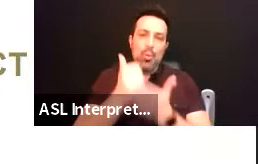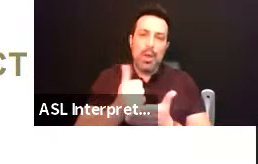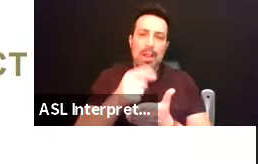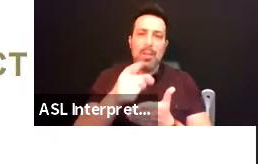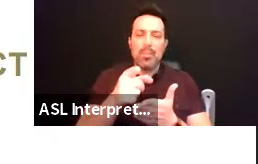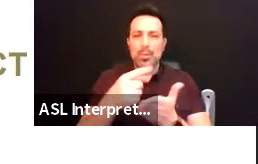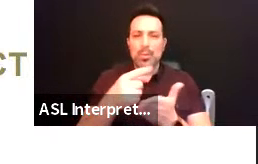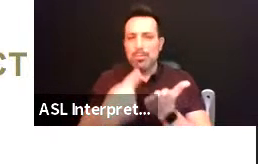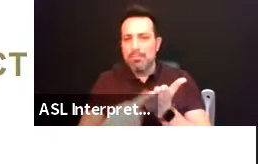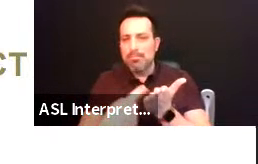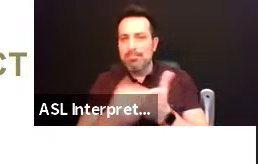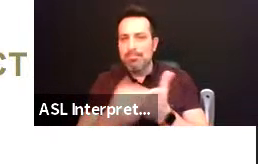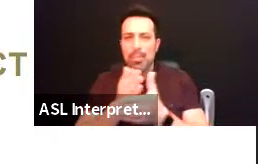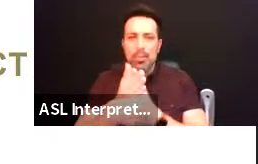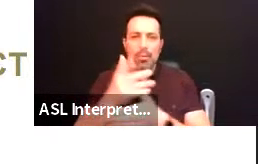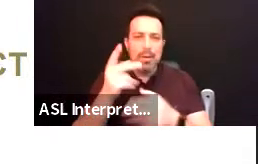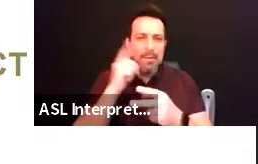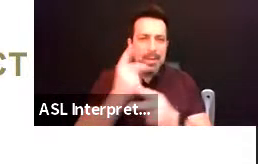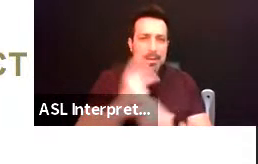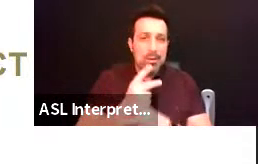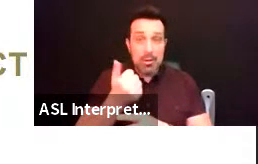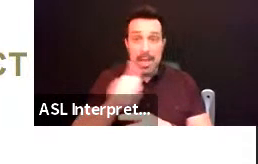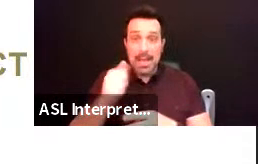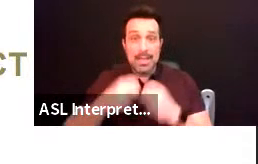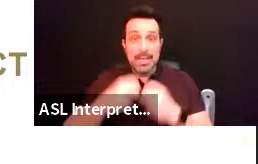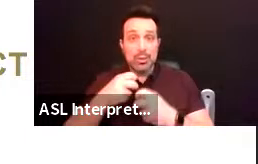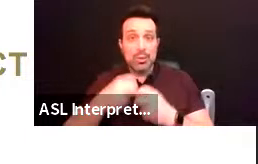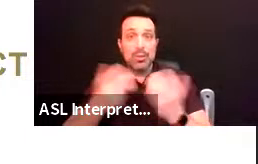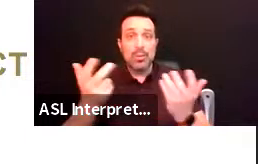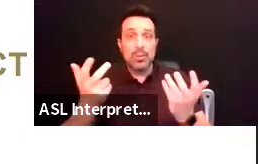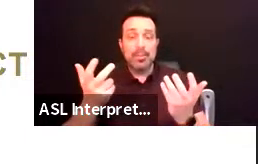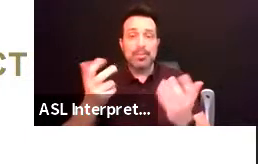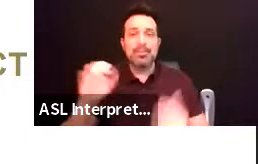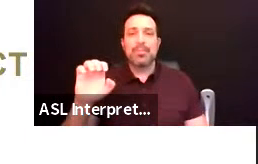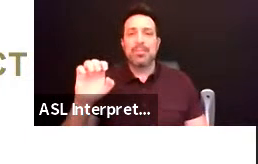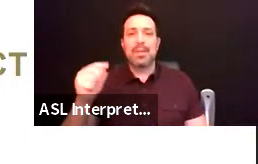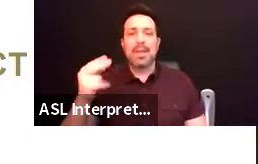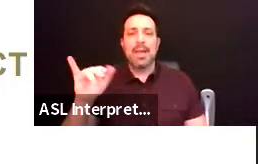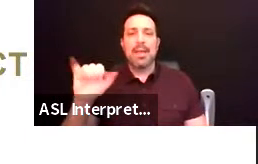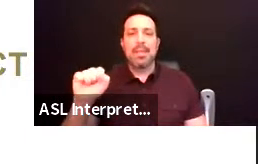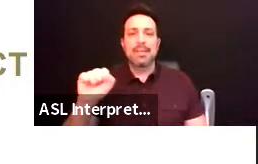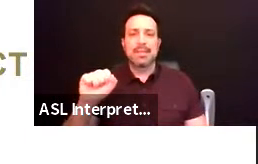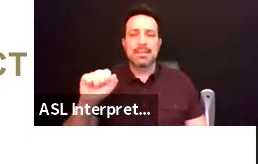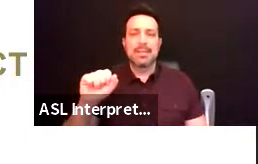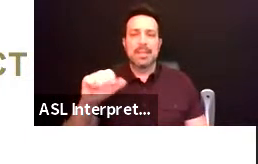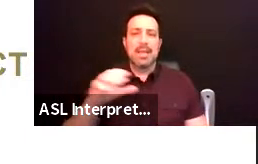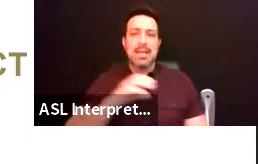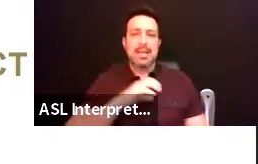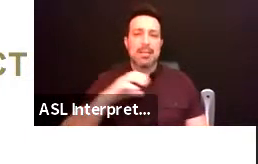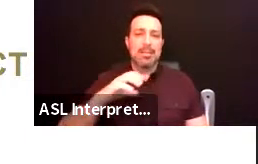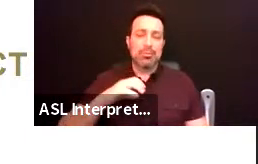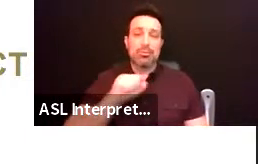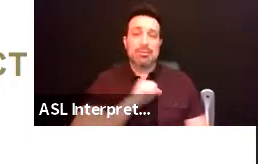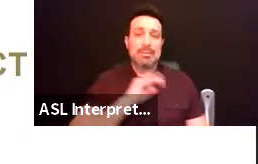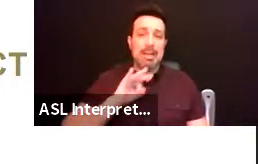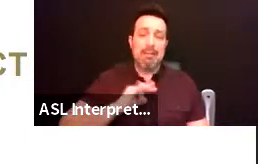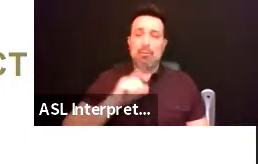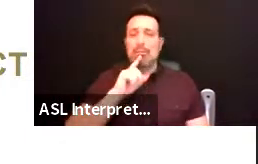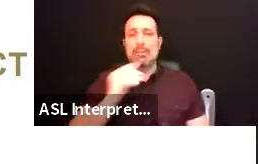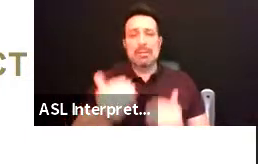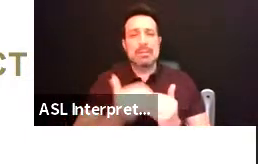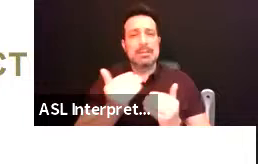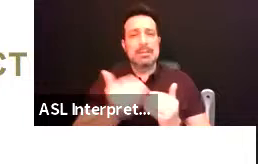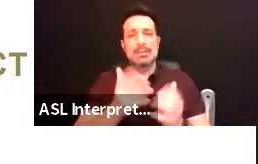talk through it to figure out, is there any issue? The Ethics Commission staff are really easy to talk